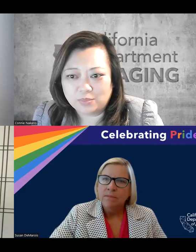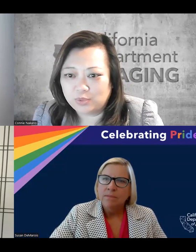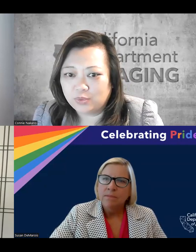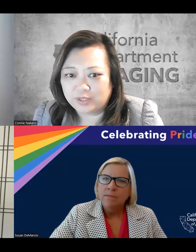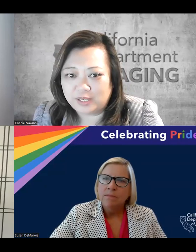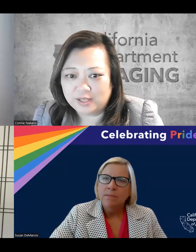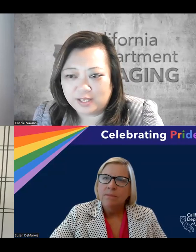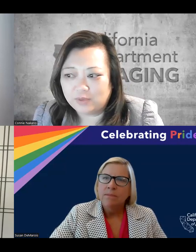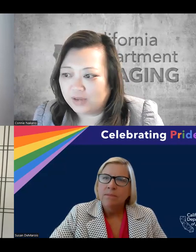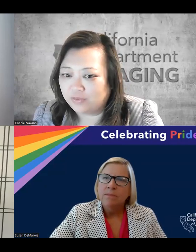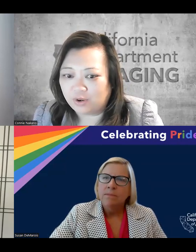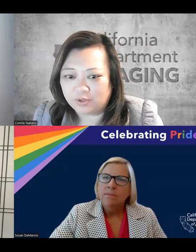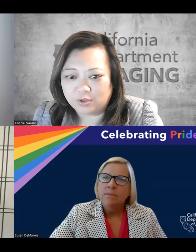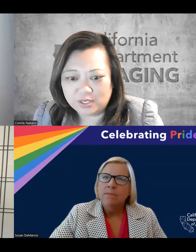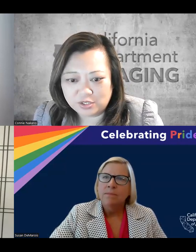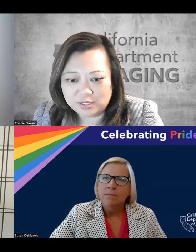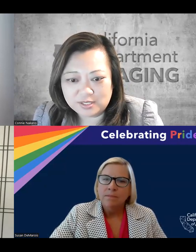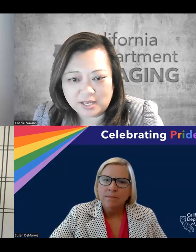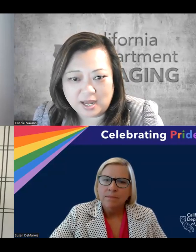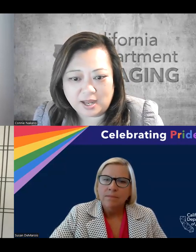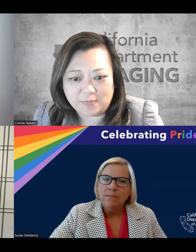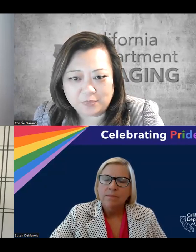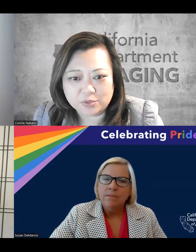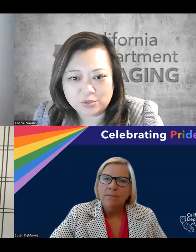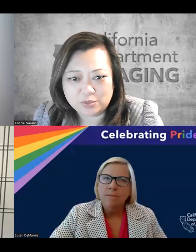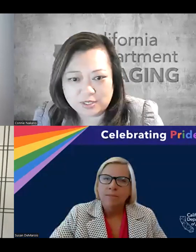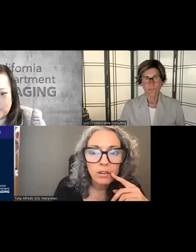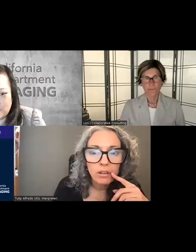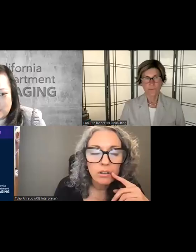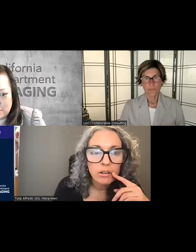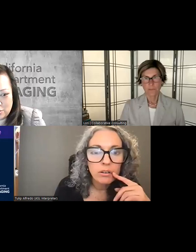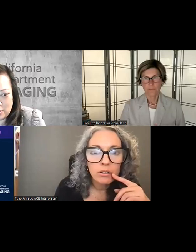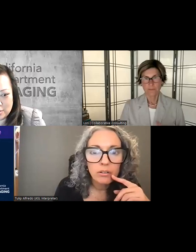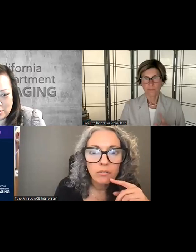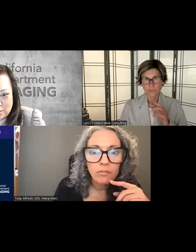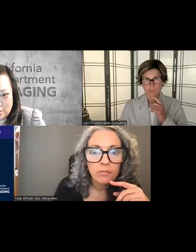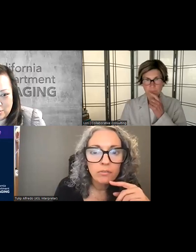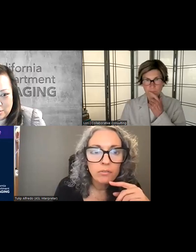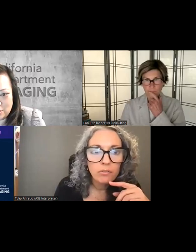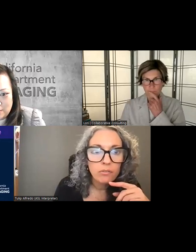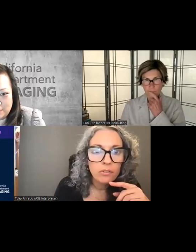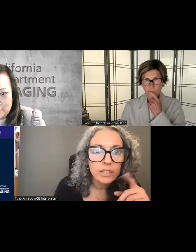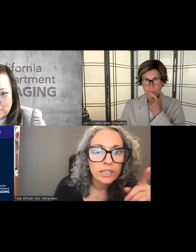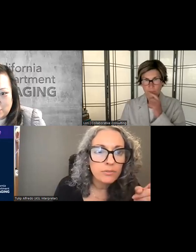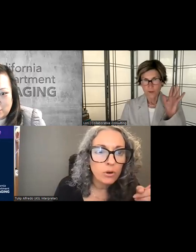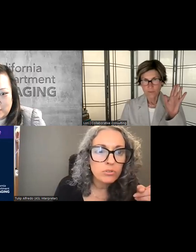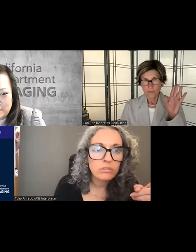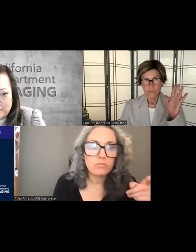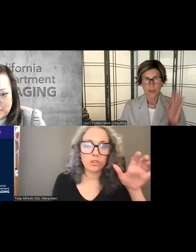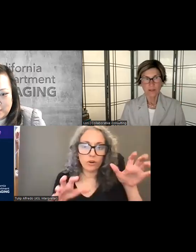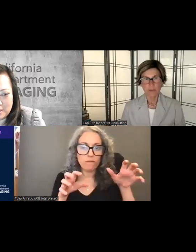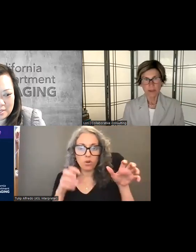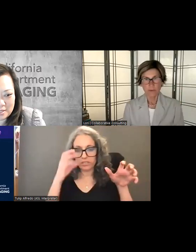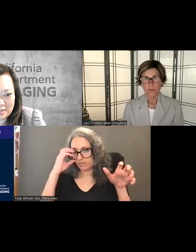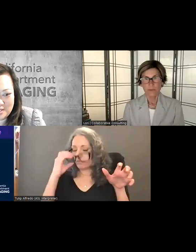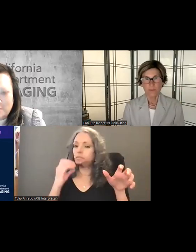this real quickly. Thank you again for all your questions. Susan, did you want to do the close or we're going to Lori?